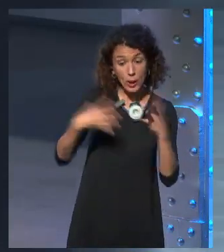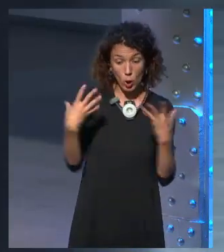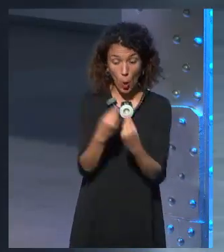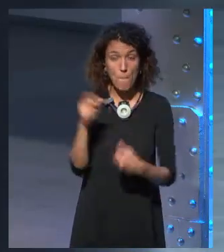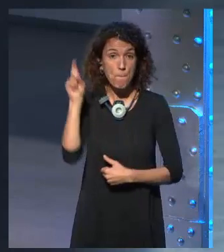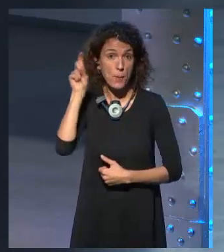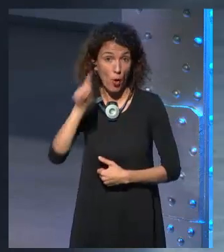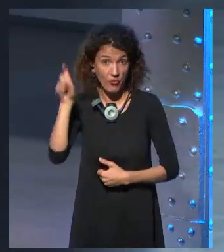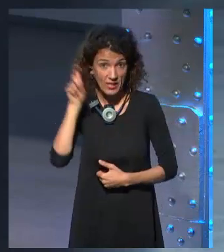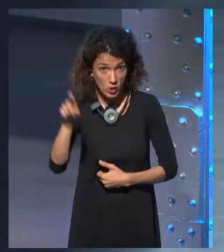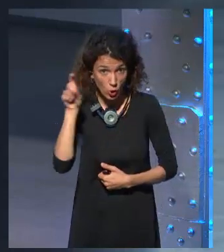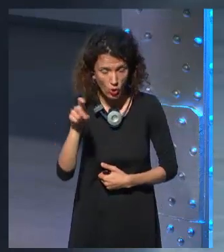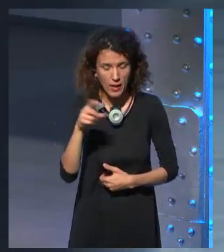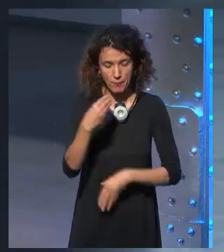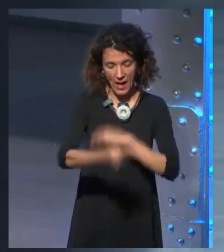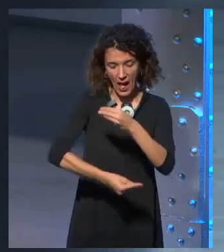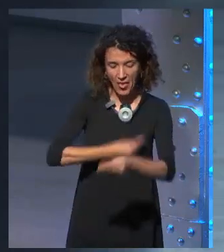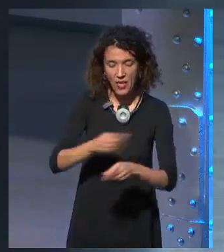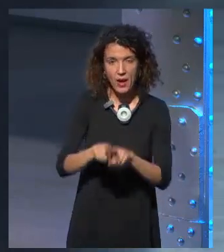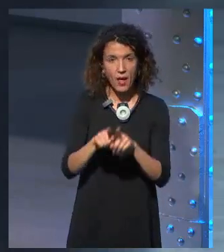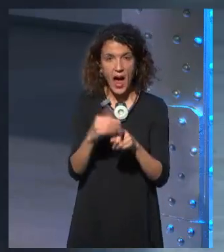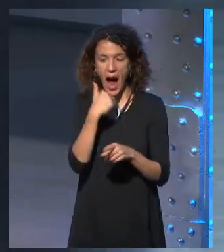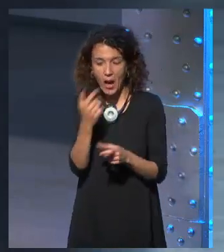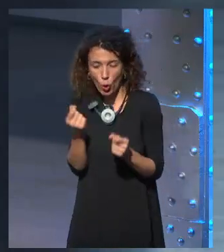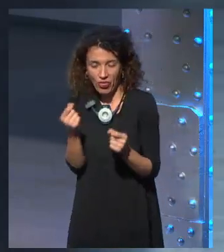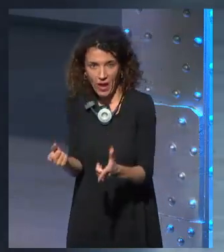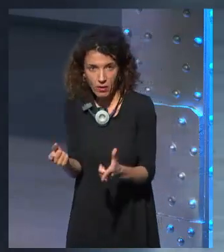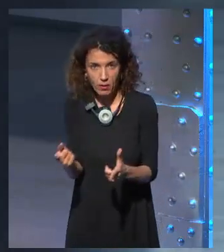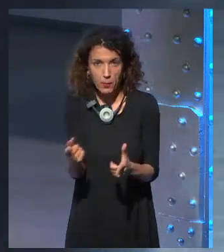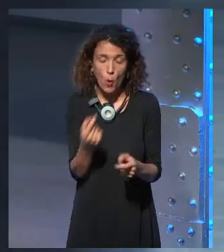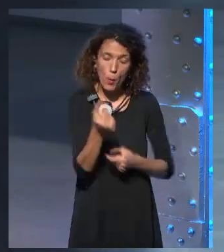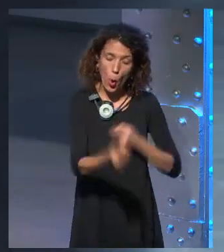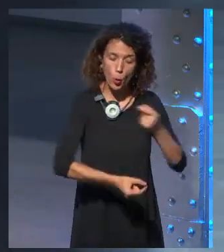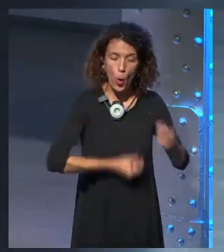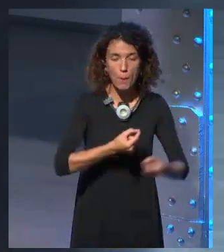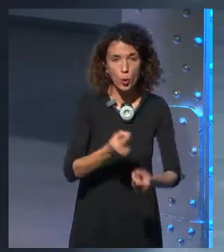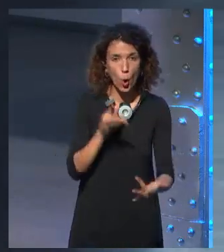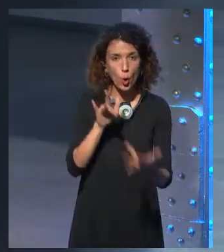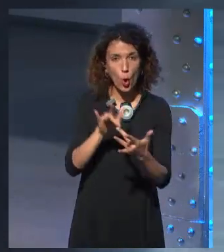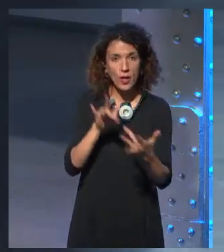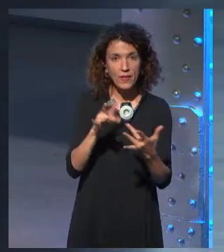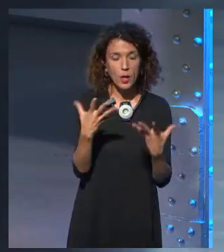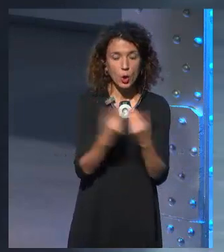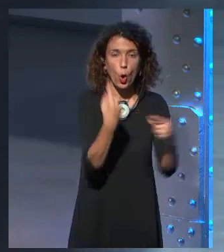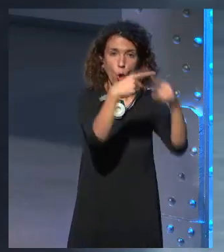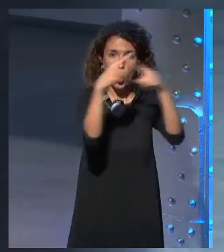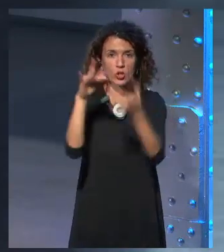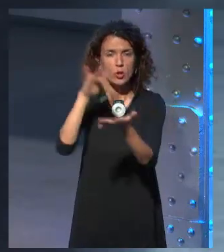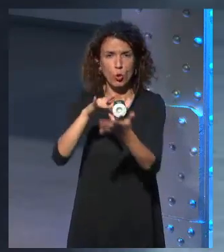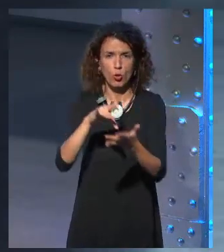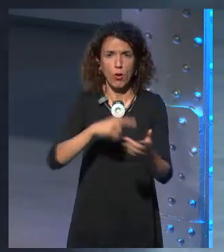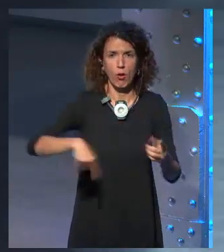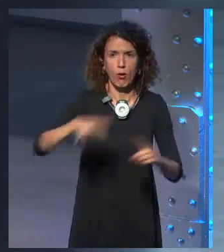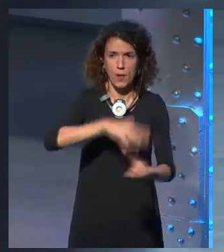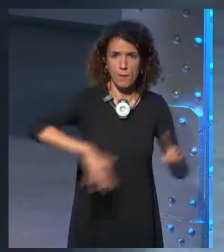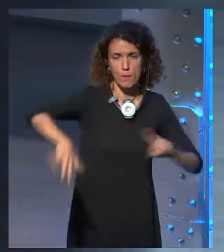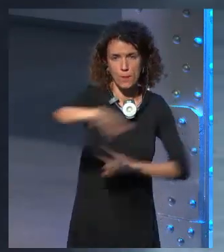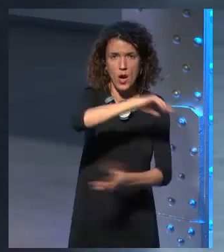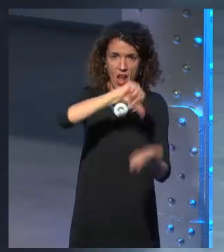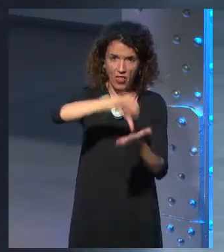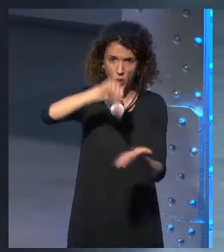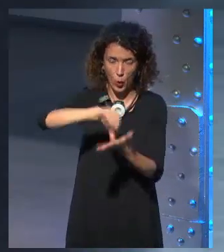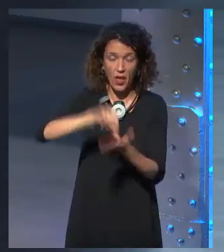it, but then to very transparently be able to connect to a whole set of things that are happening around the city that can then